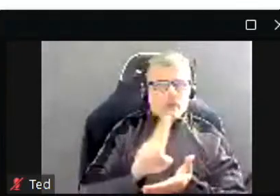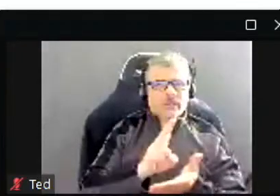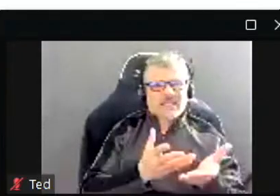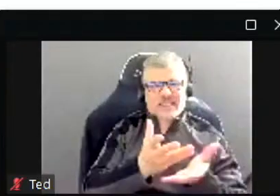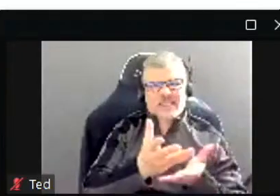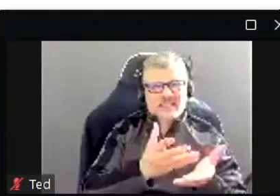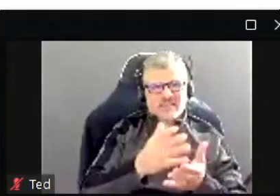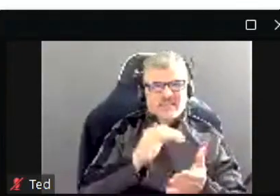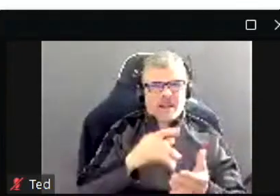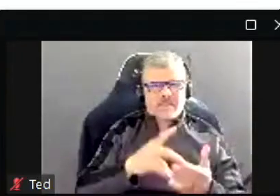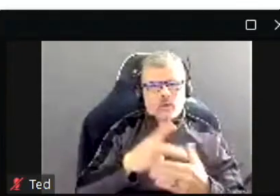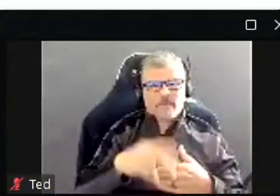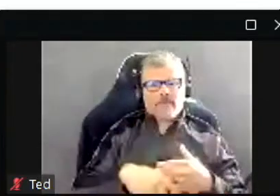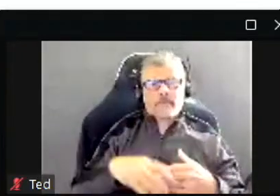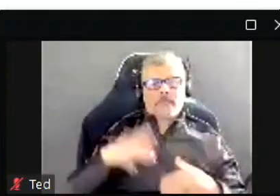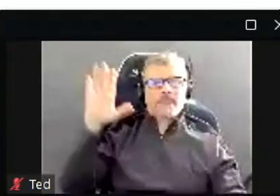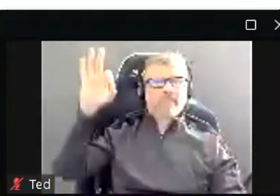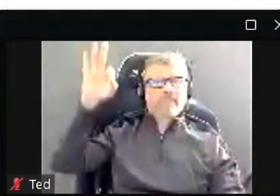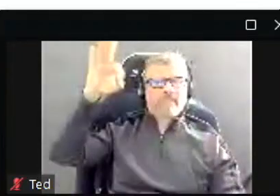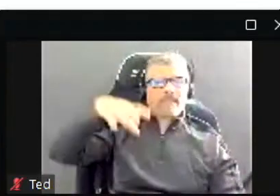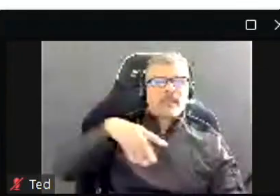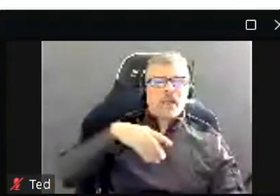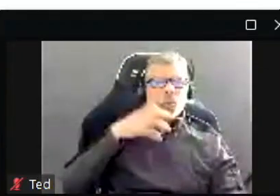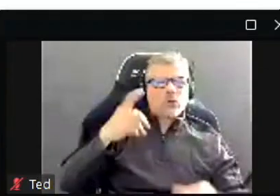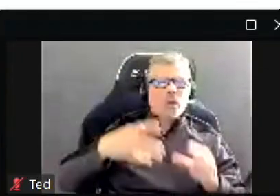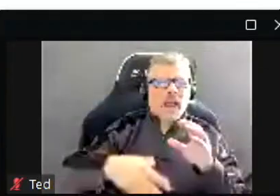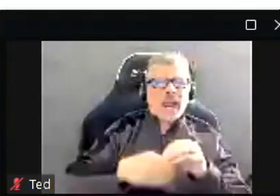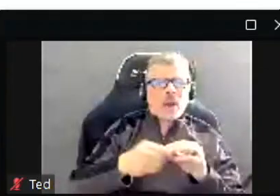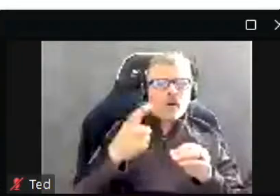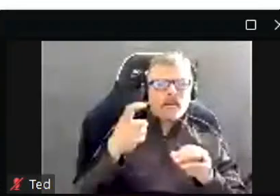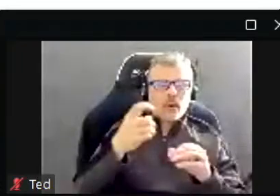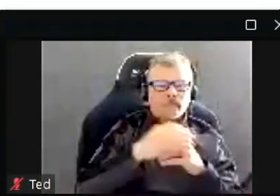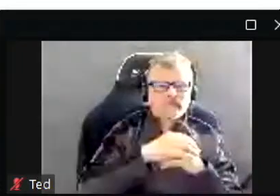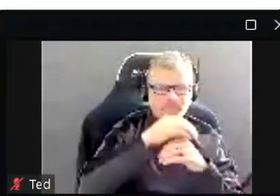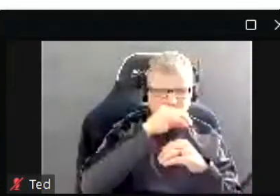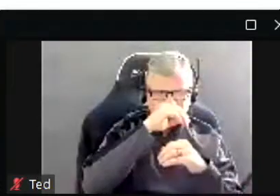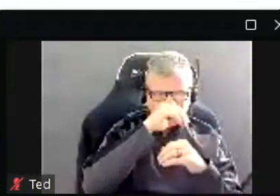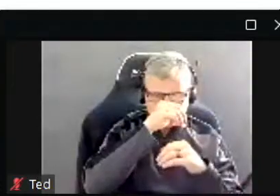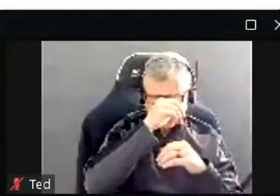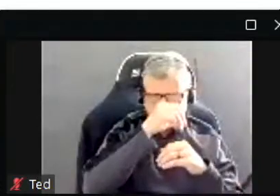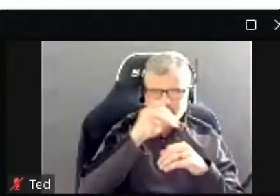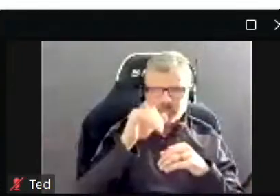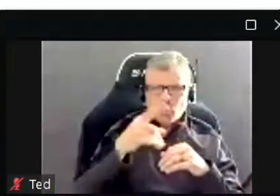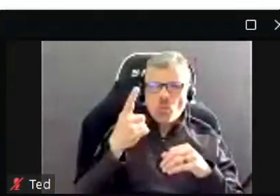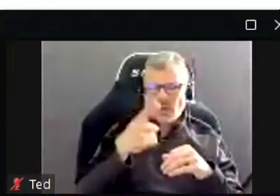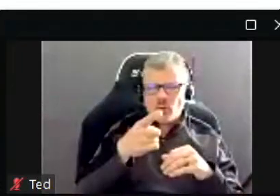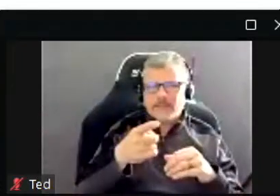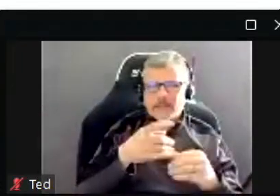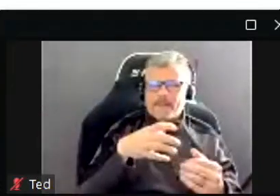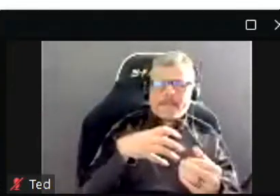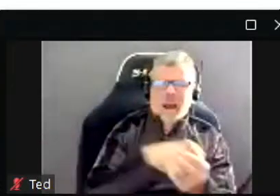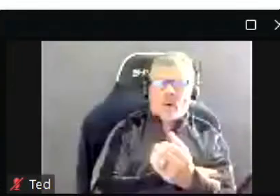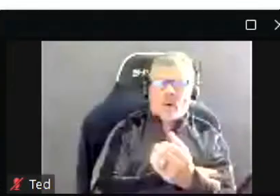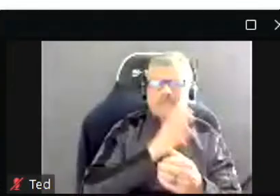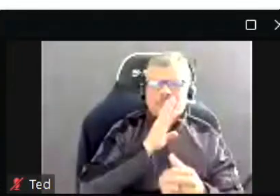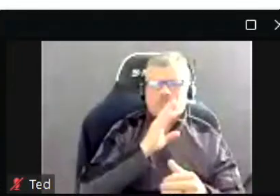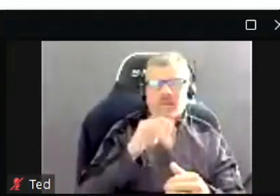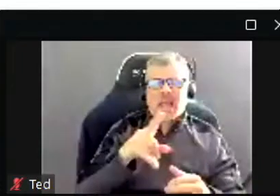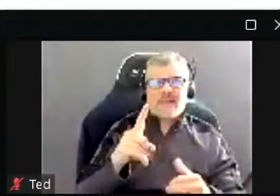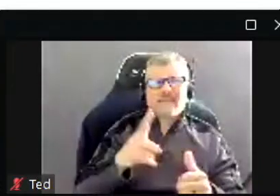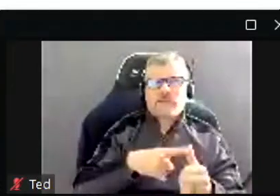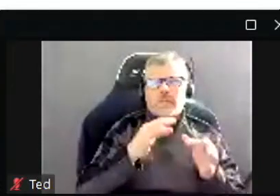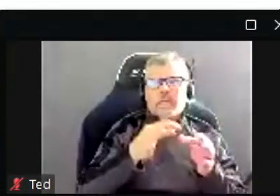And I just want to add one other thing that came up that I really thought was pretty powerful. And I think it was the very first comment you